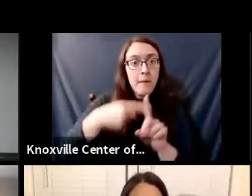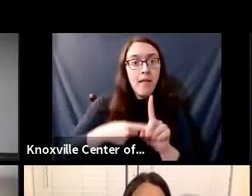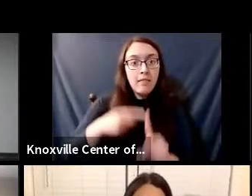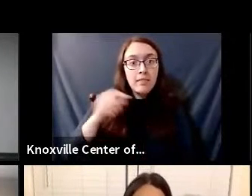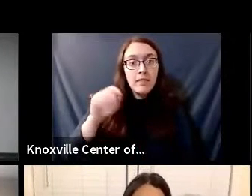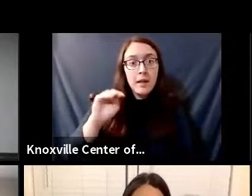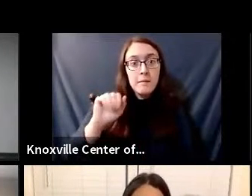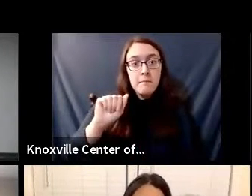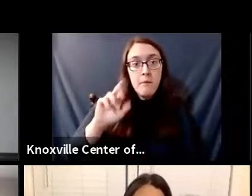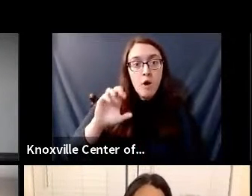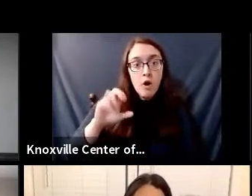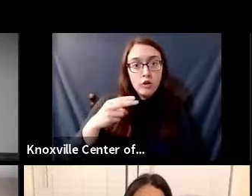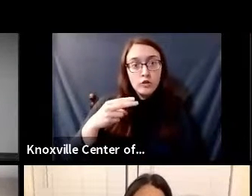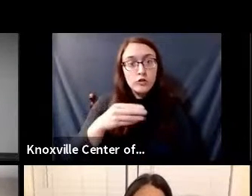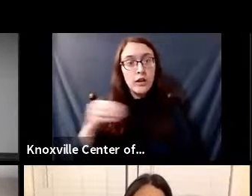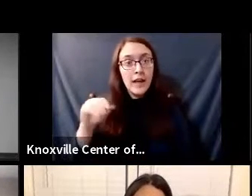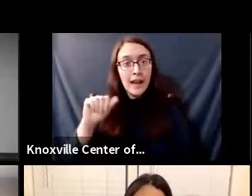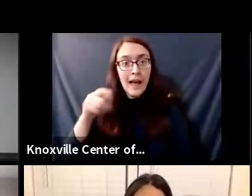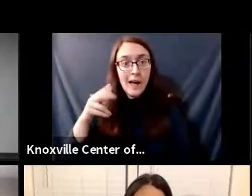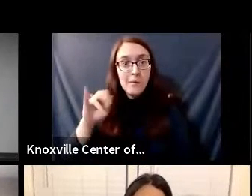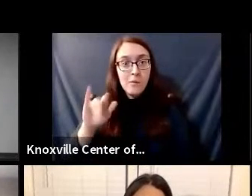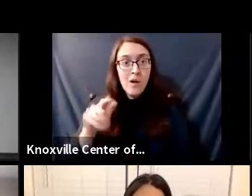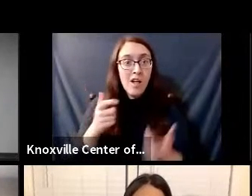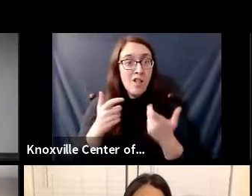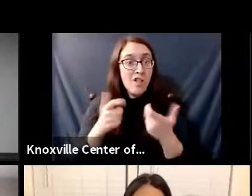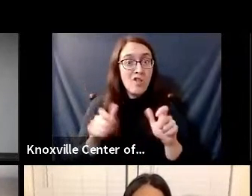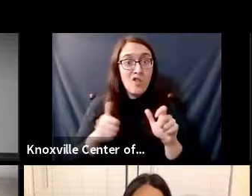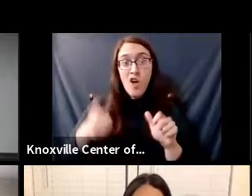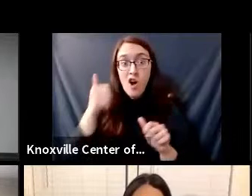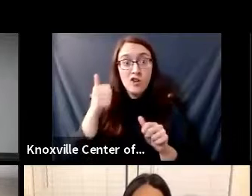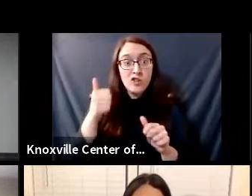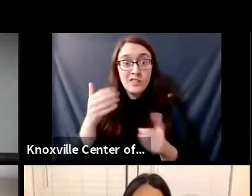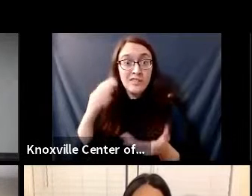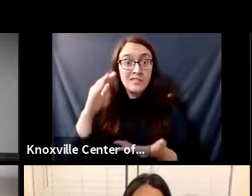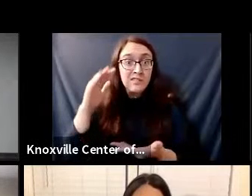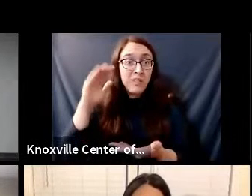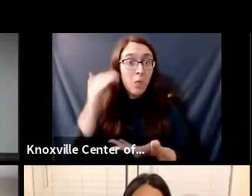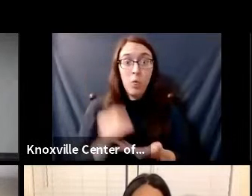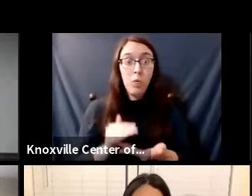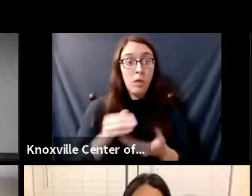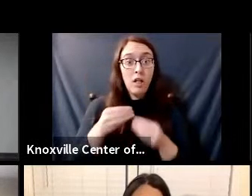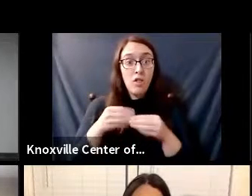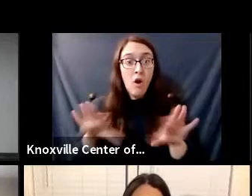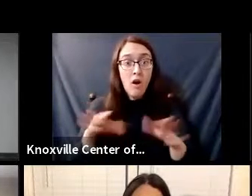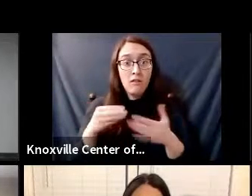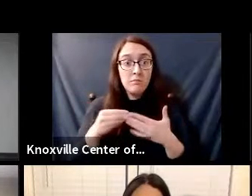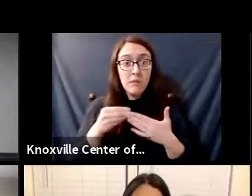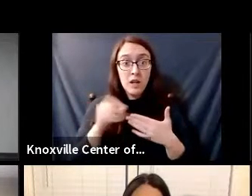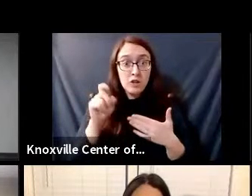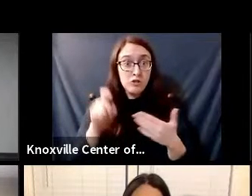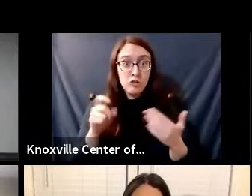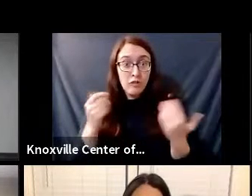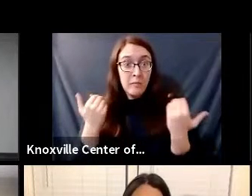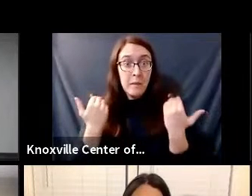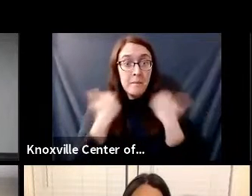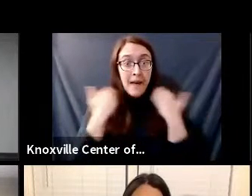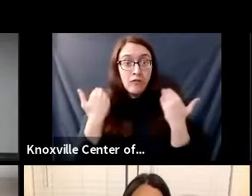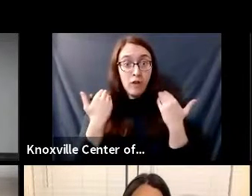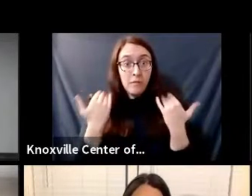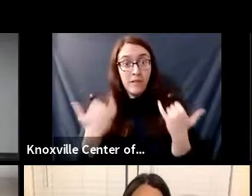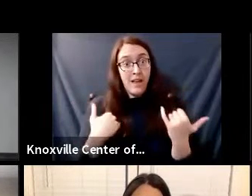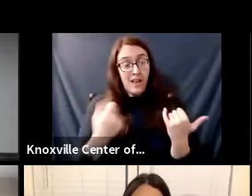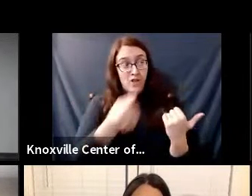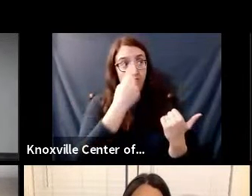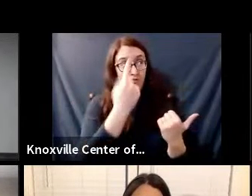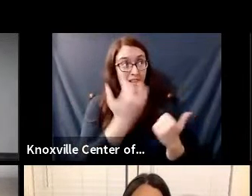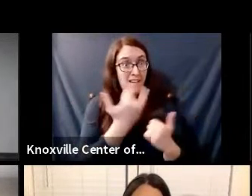the largest losses we've ever had, and we should have been bankrupt by May 1st. Our understanding that there is no more federal money